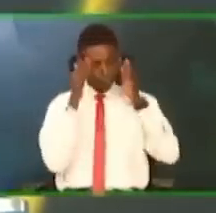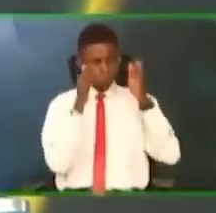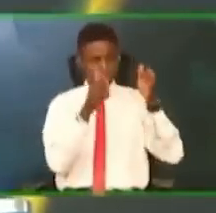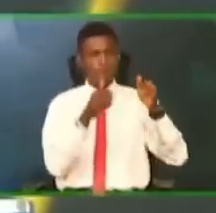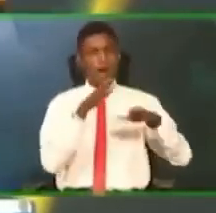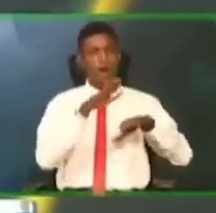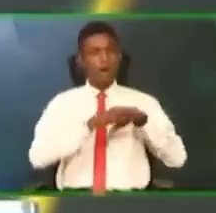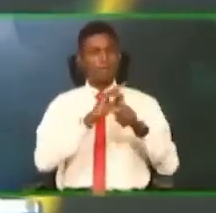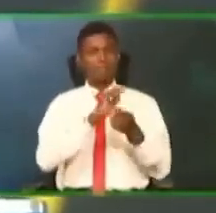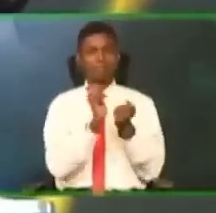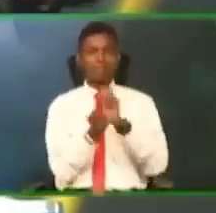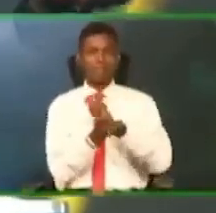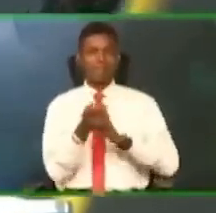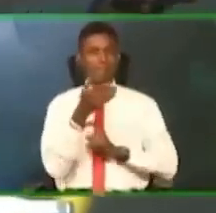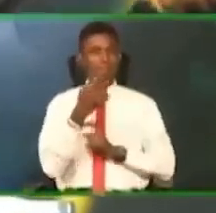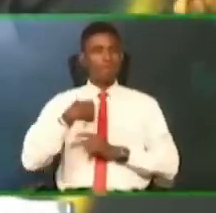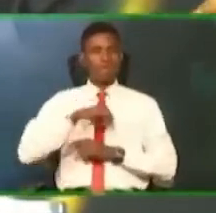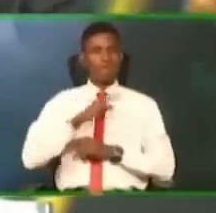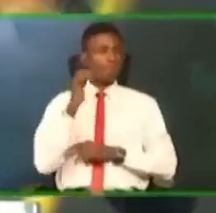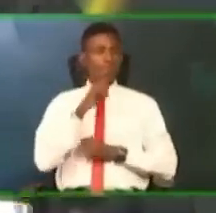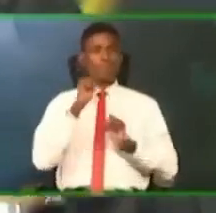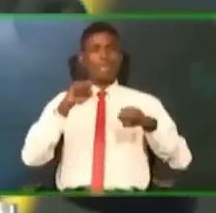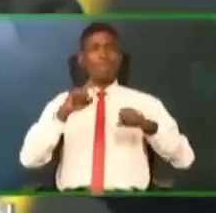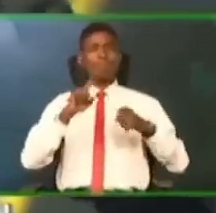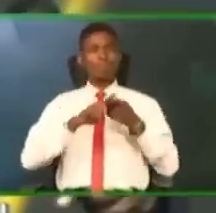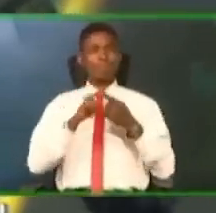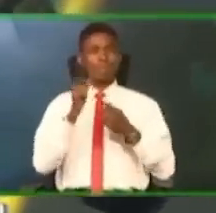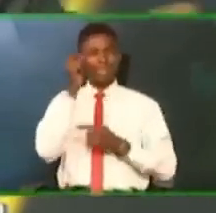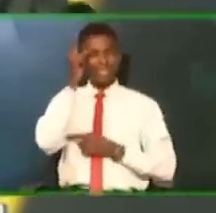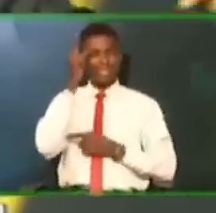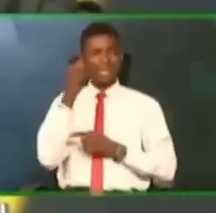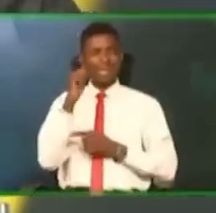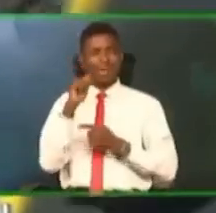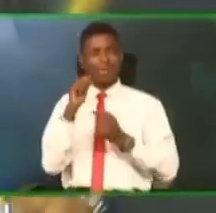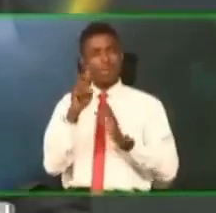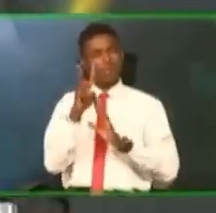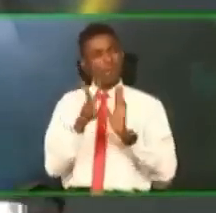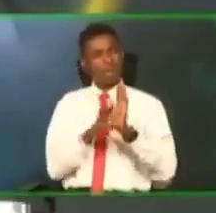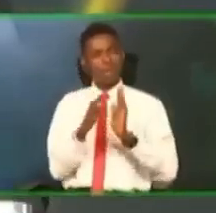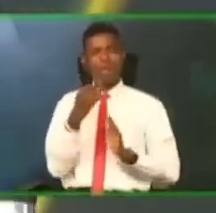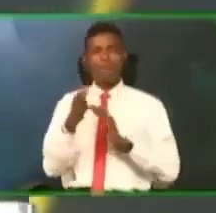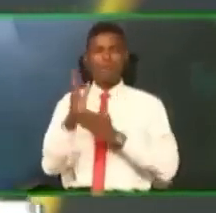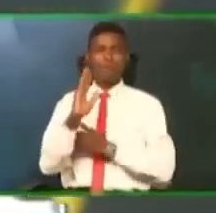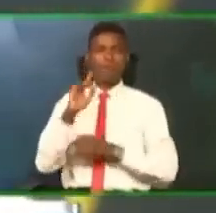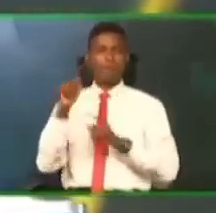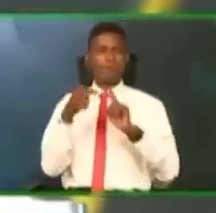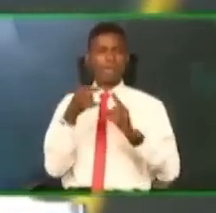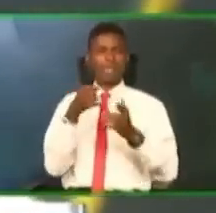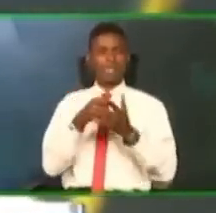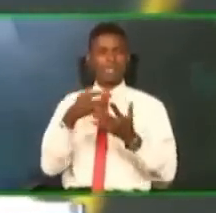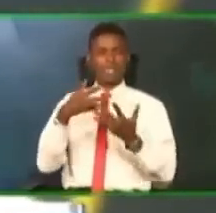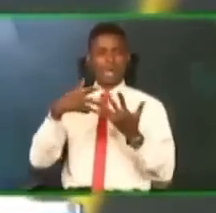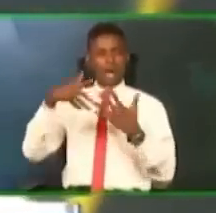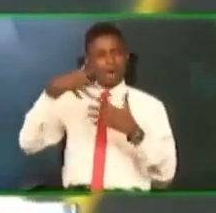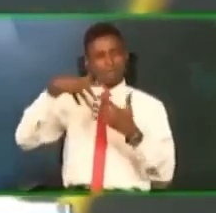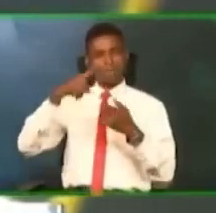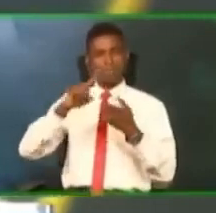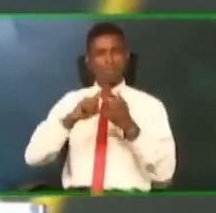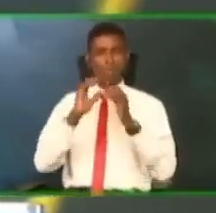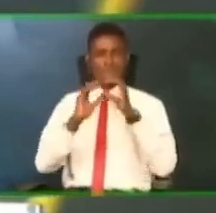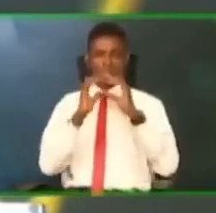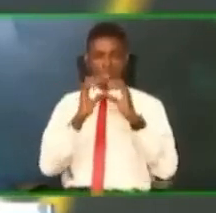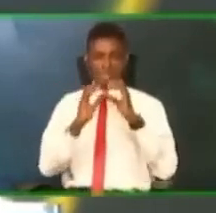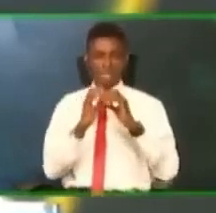gaps in our perceiving the will of God as far as spiritual communication is concerned. The more